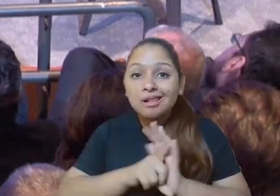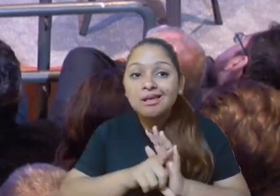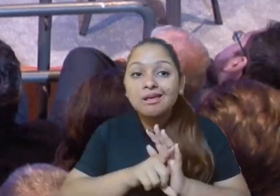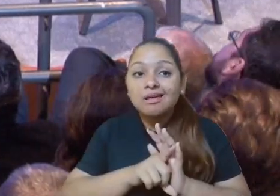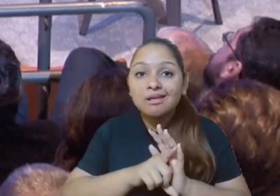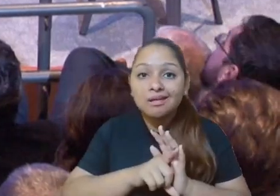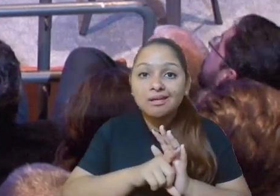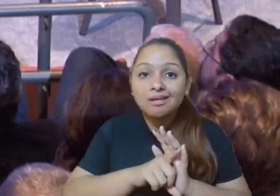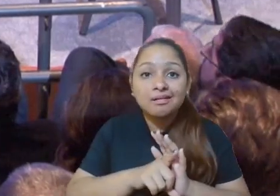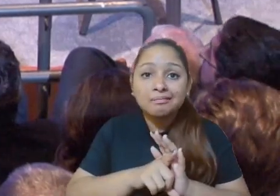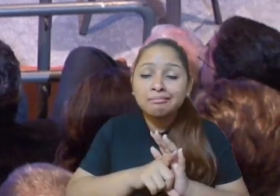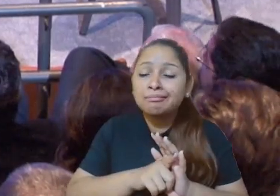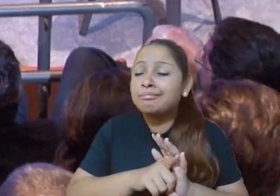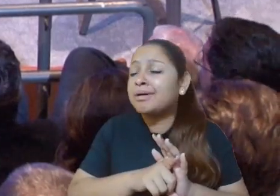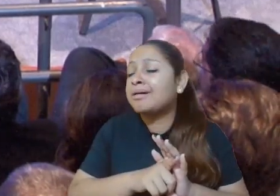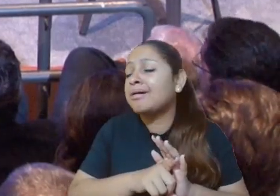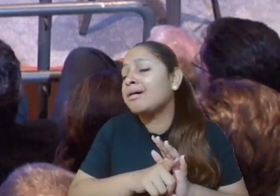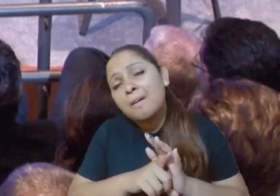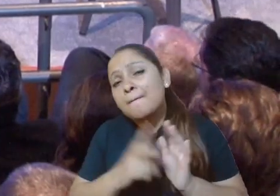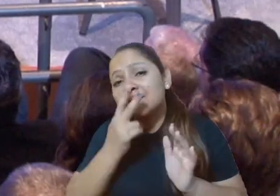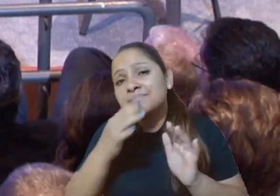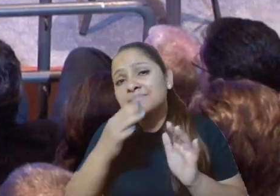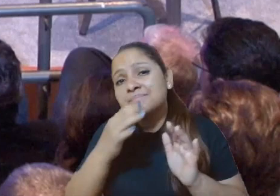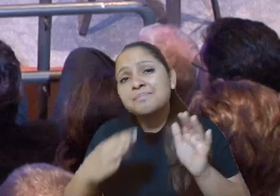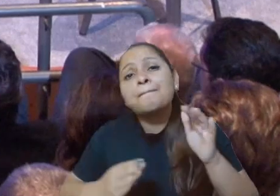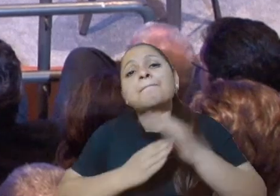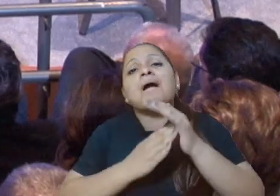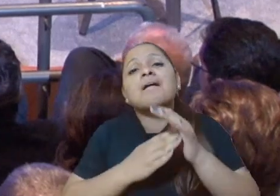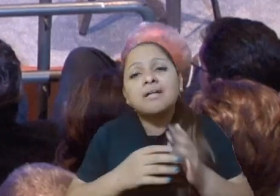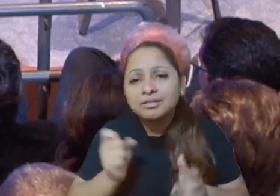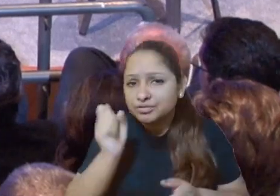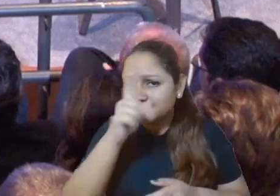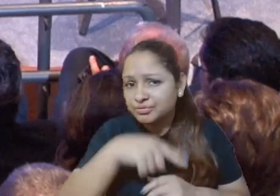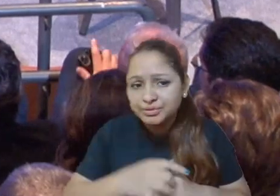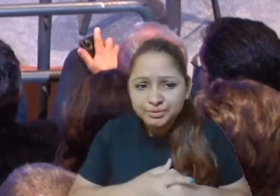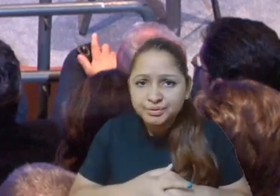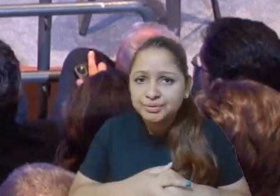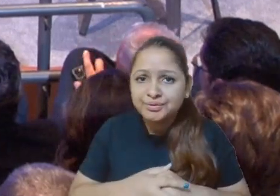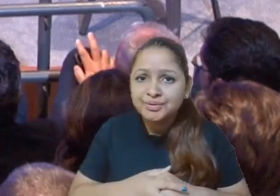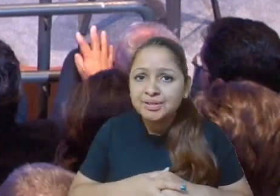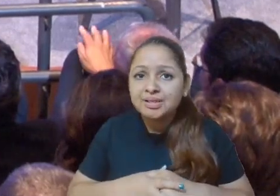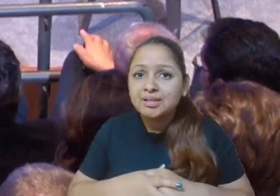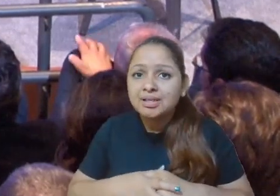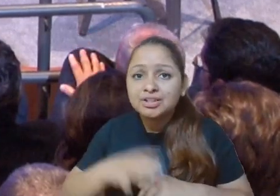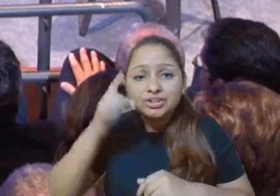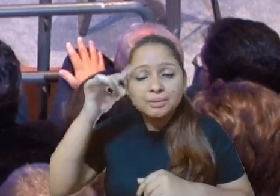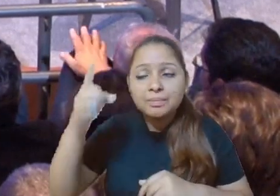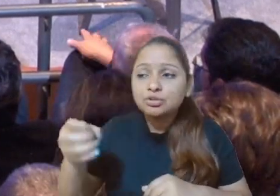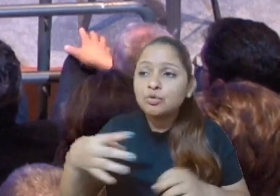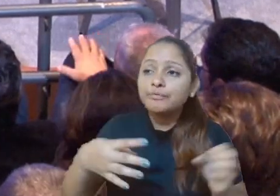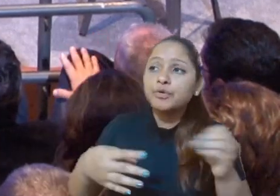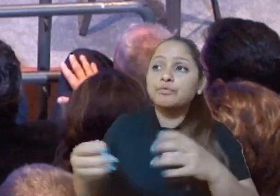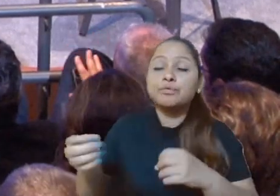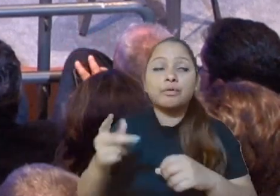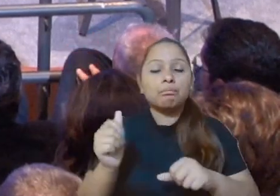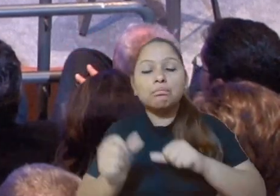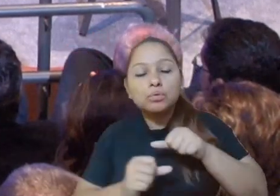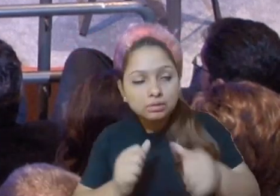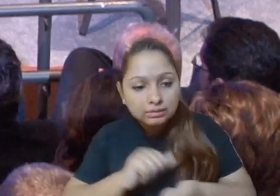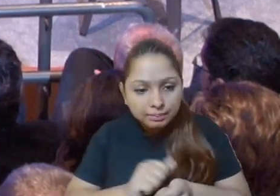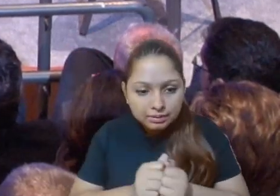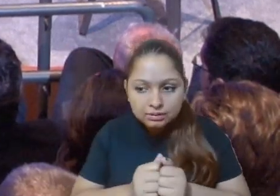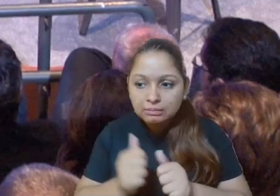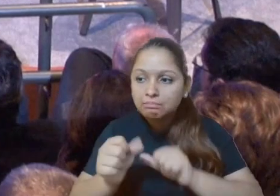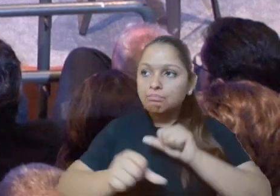develop, we have a lot of obstacles. Someone has something new and you try to solve that problem and you talk to